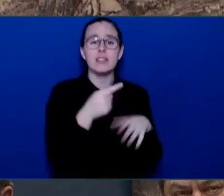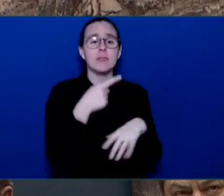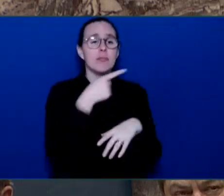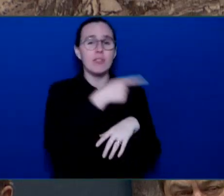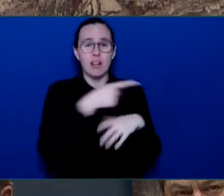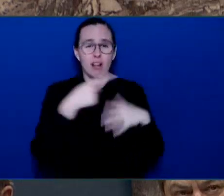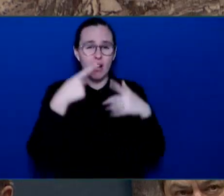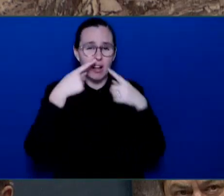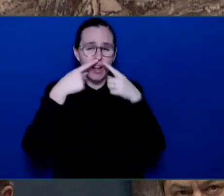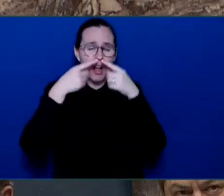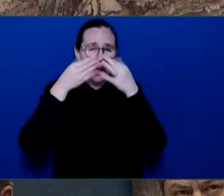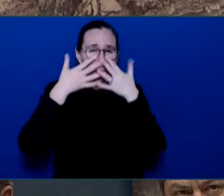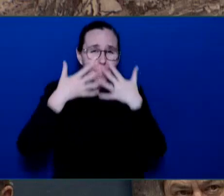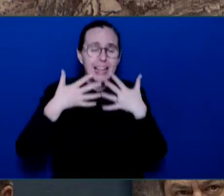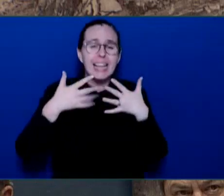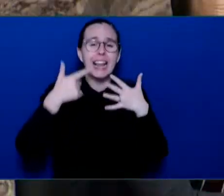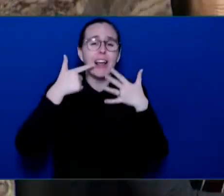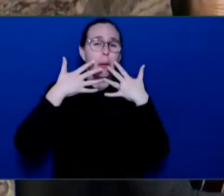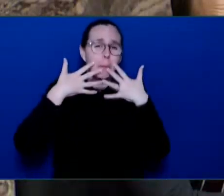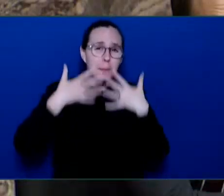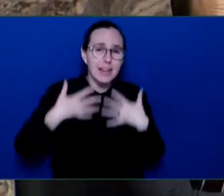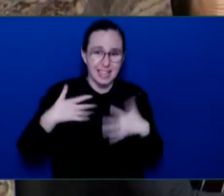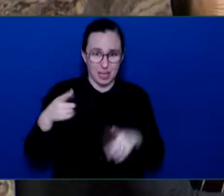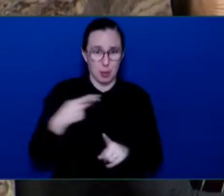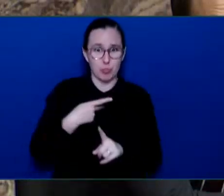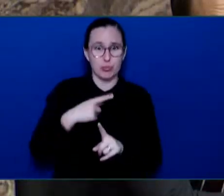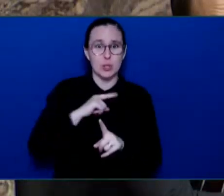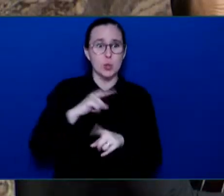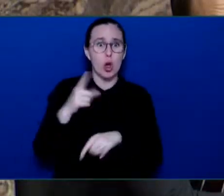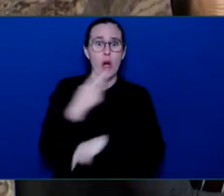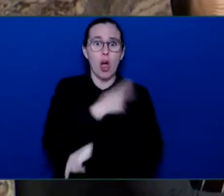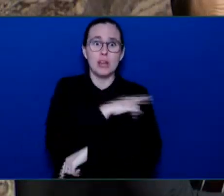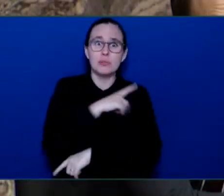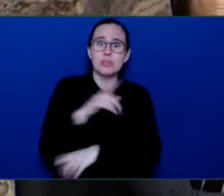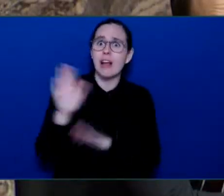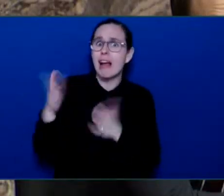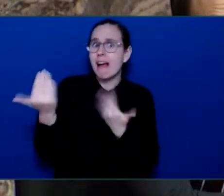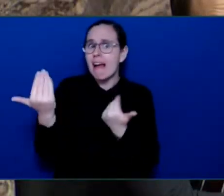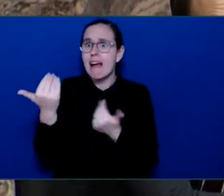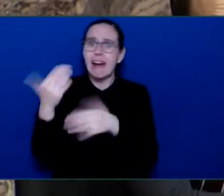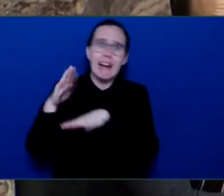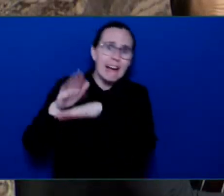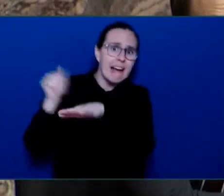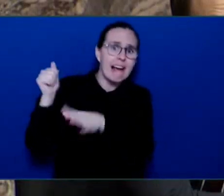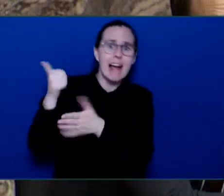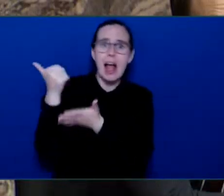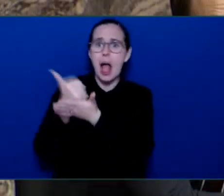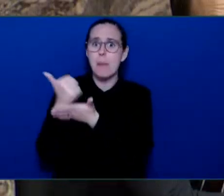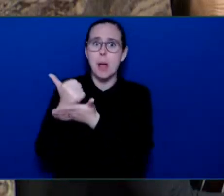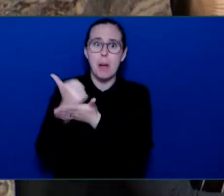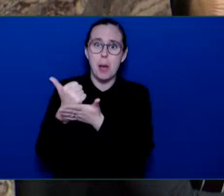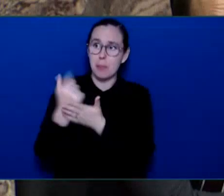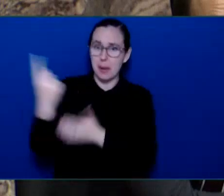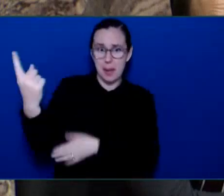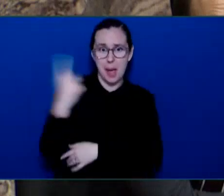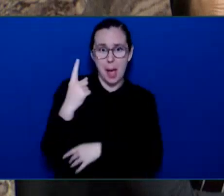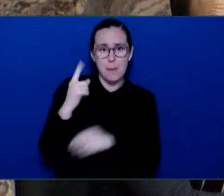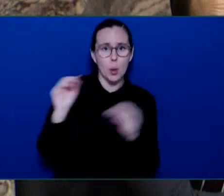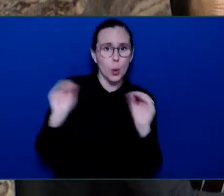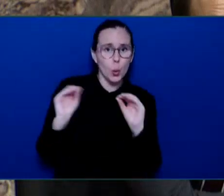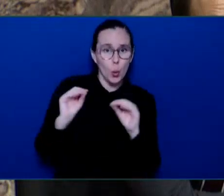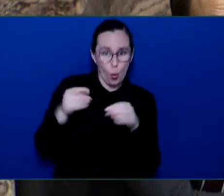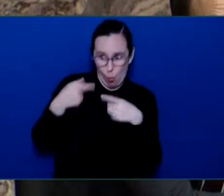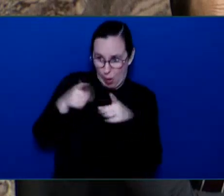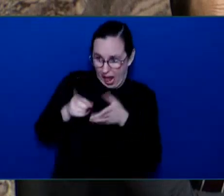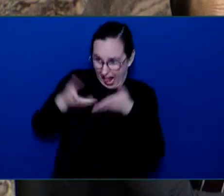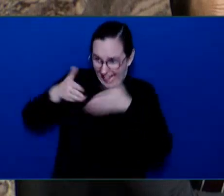Hospital bed, calling for help, and none came, and she was forced to call 911 from her hospital bed inside